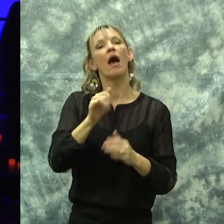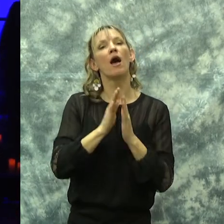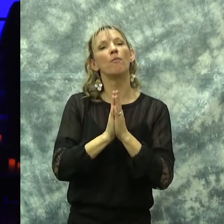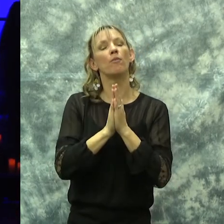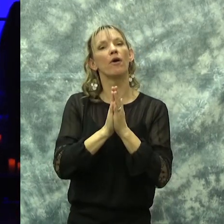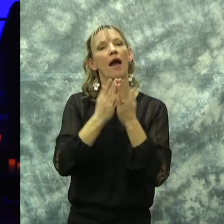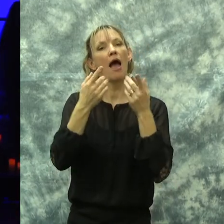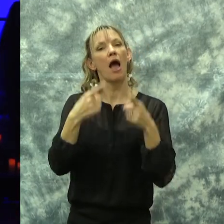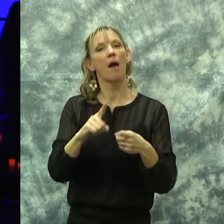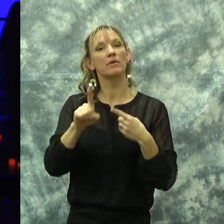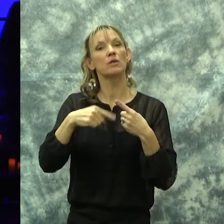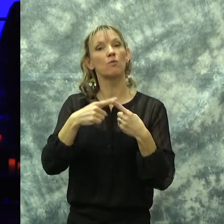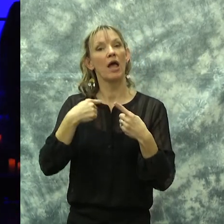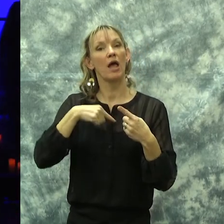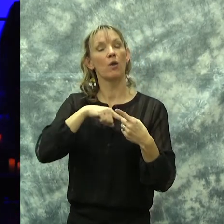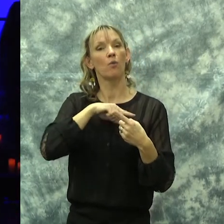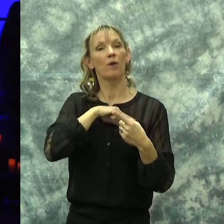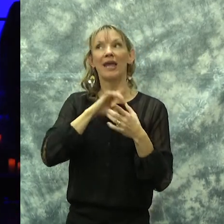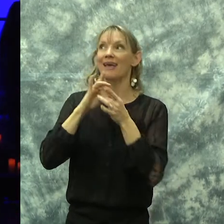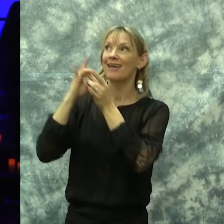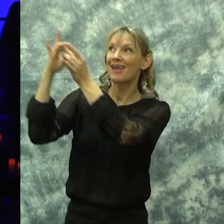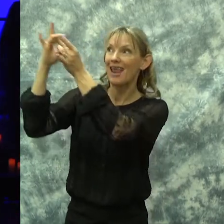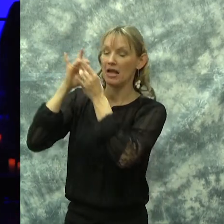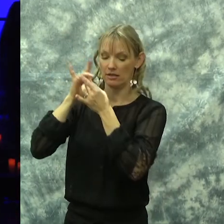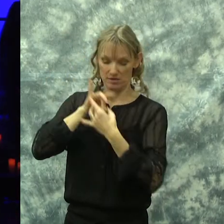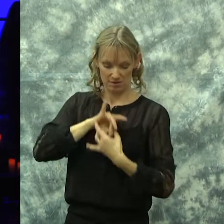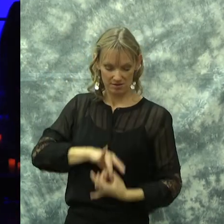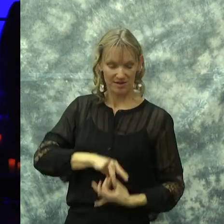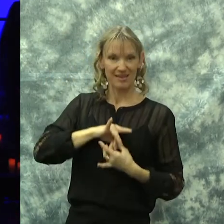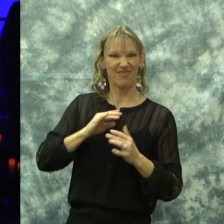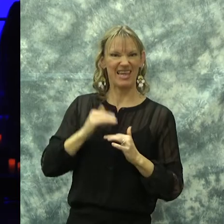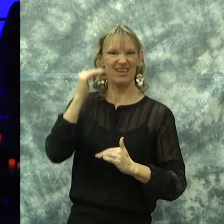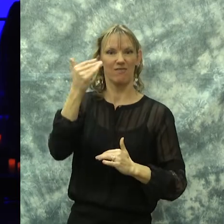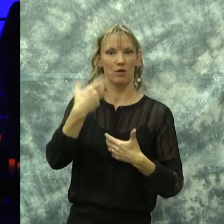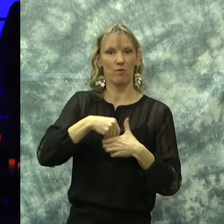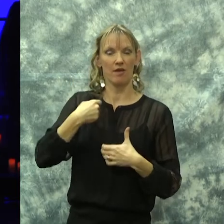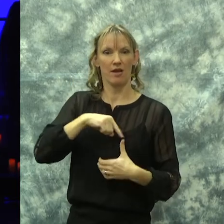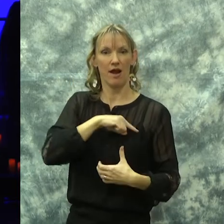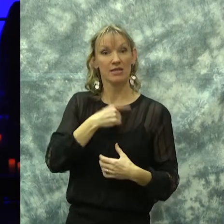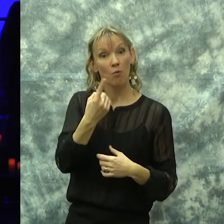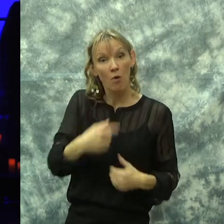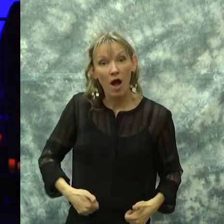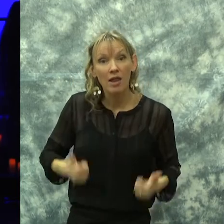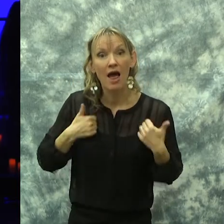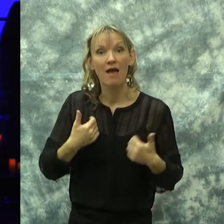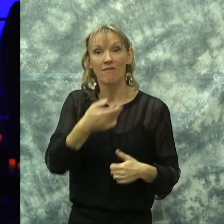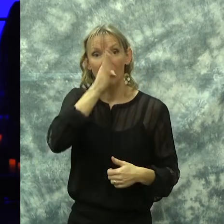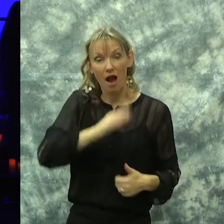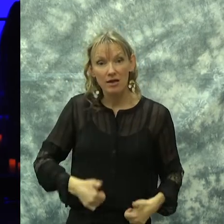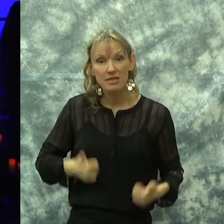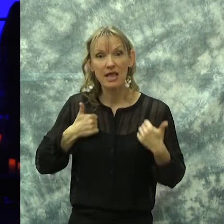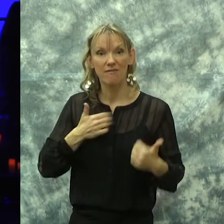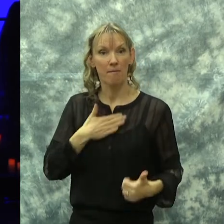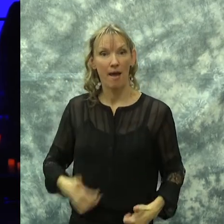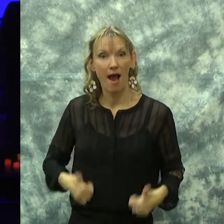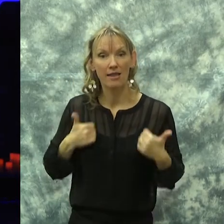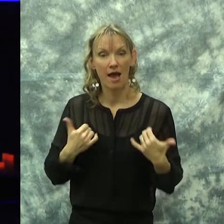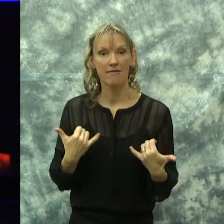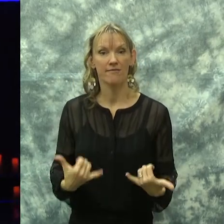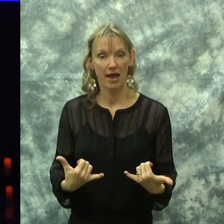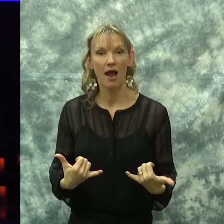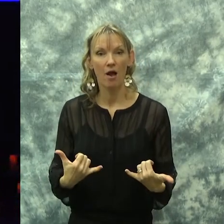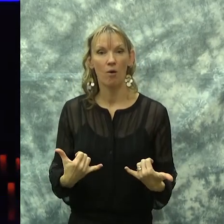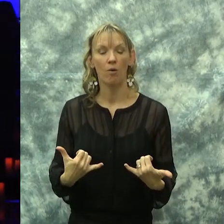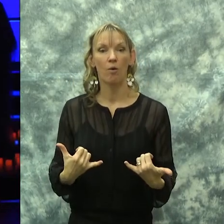that happens when we connect with the infinite within ourselves. It's one life, God's life, my life,